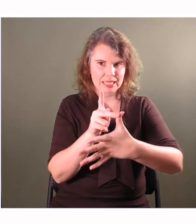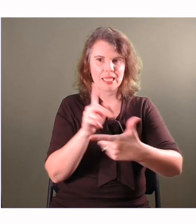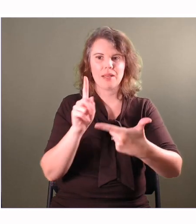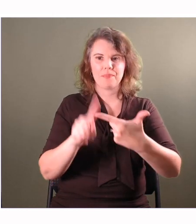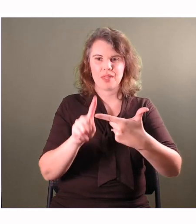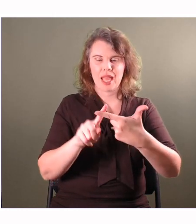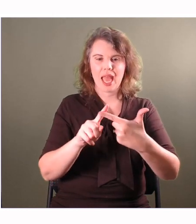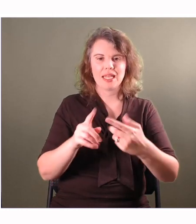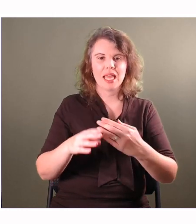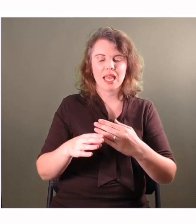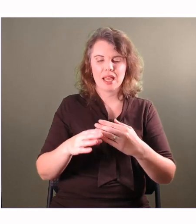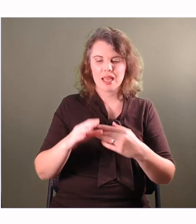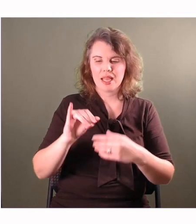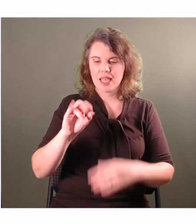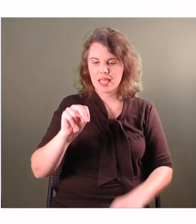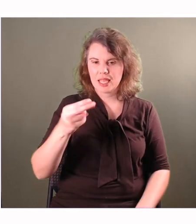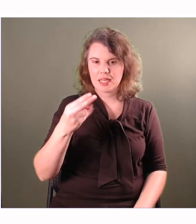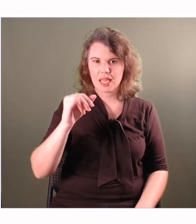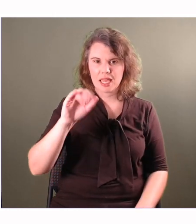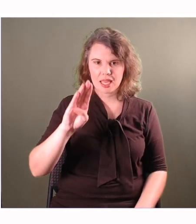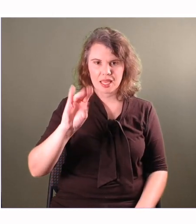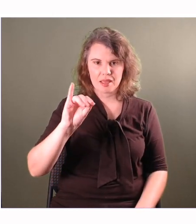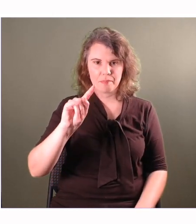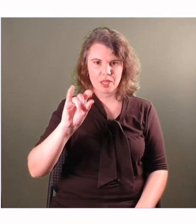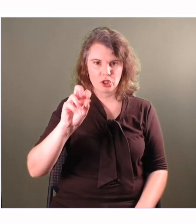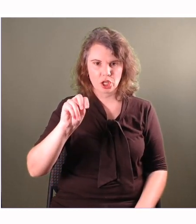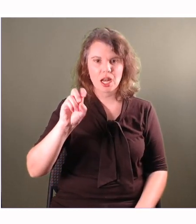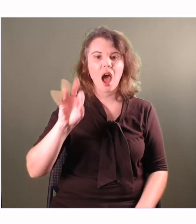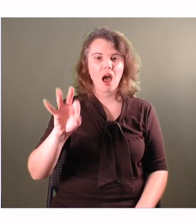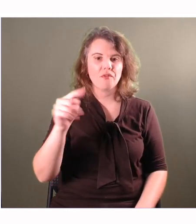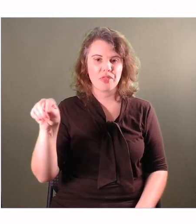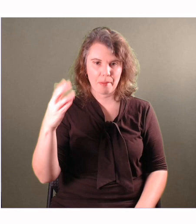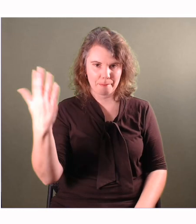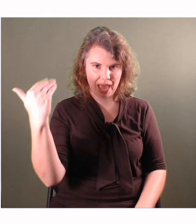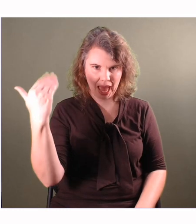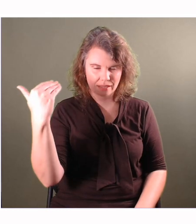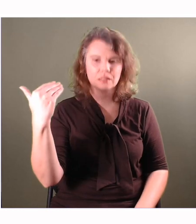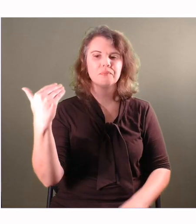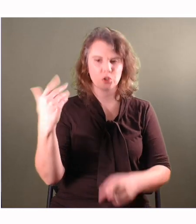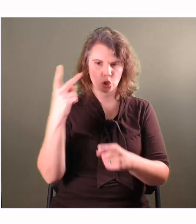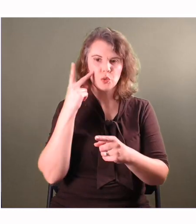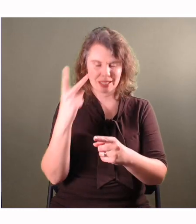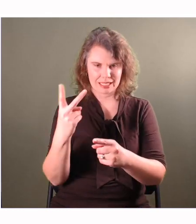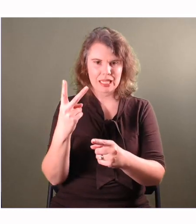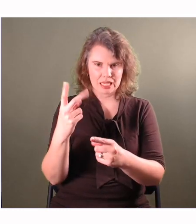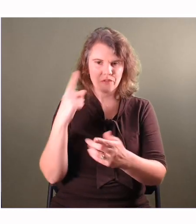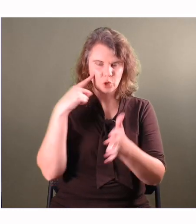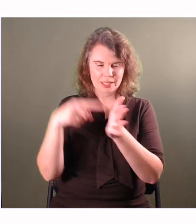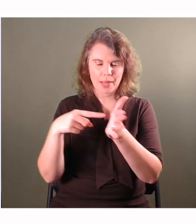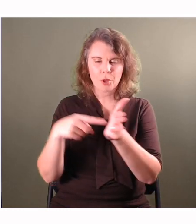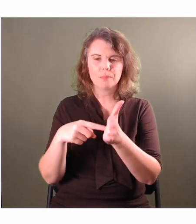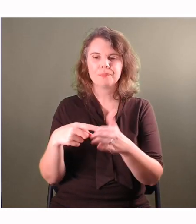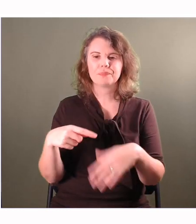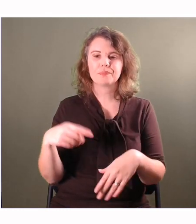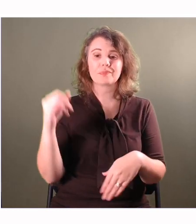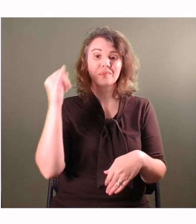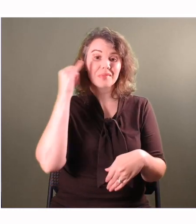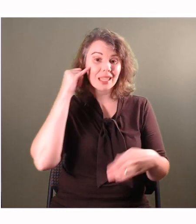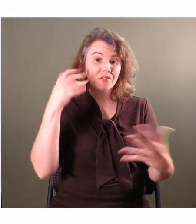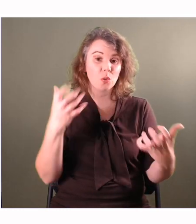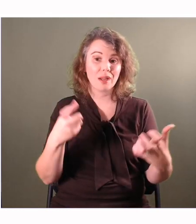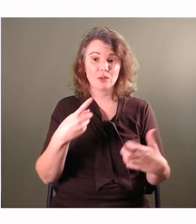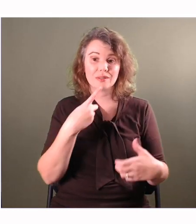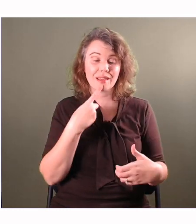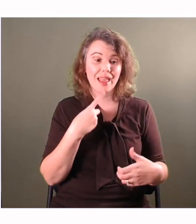and inhibition of the past. Now, the primacy gradient is here illustrated on the slide that you can see. If you're trying to say